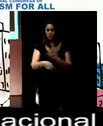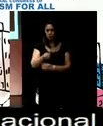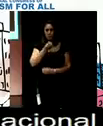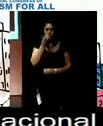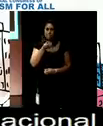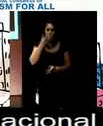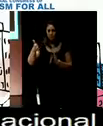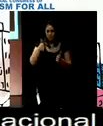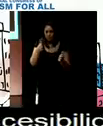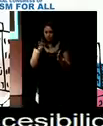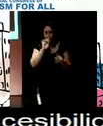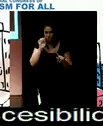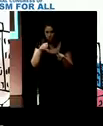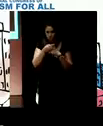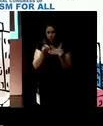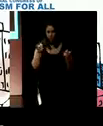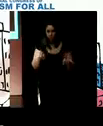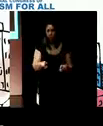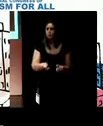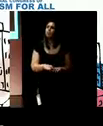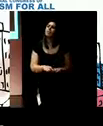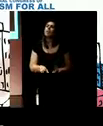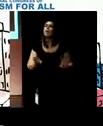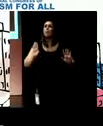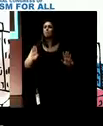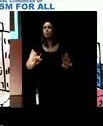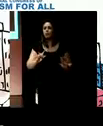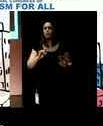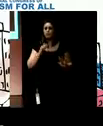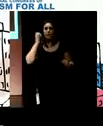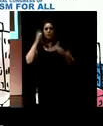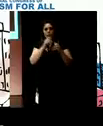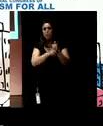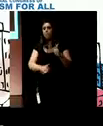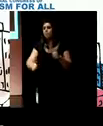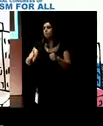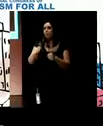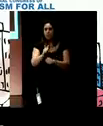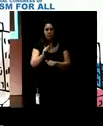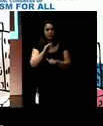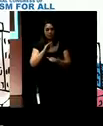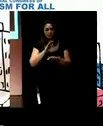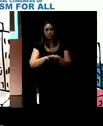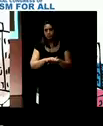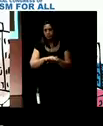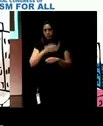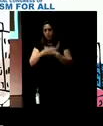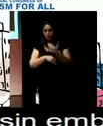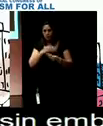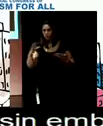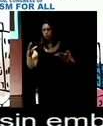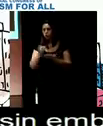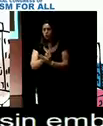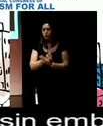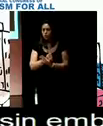in the spring of next year. However, the main activity to carry out by all